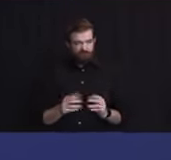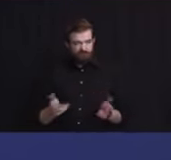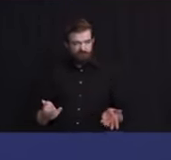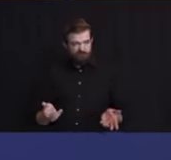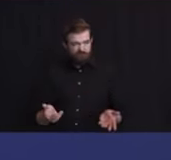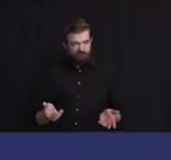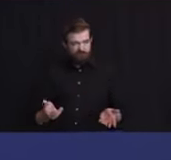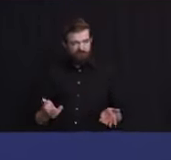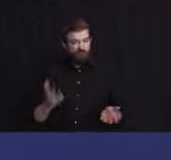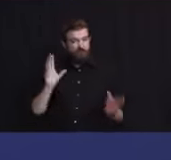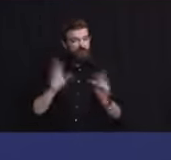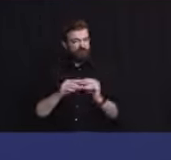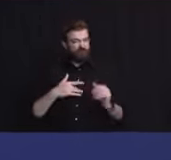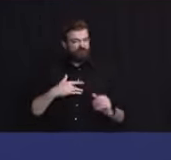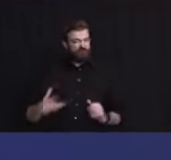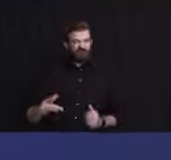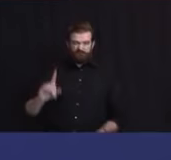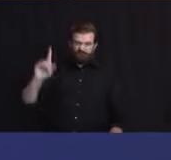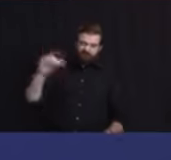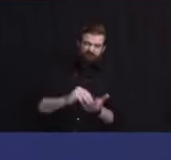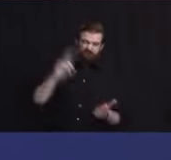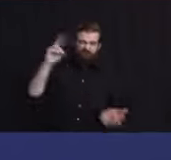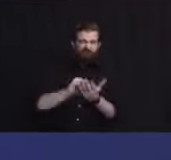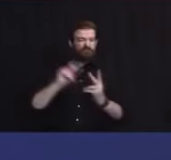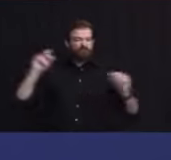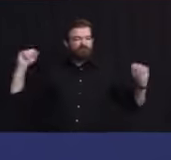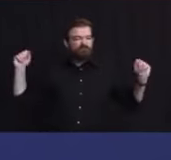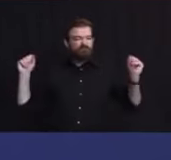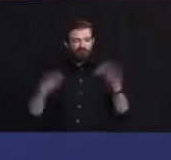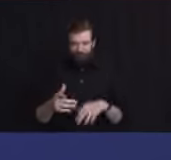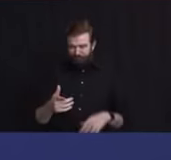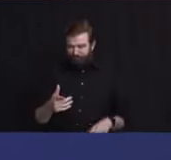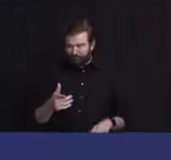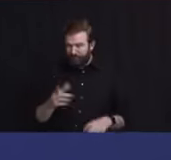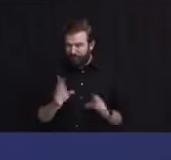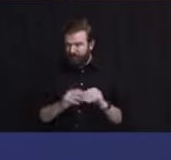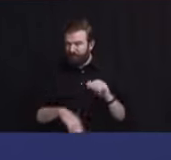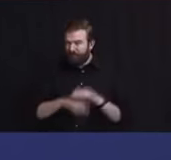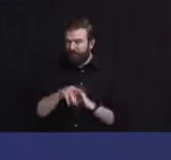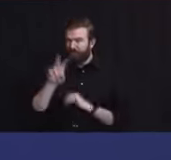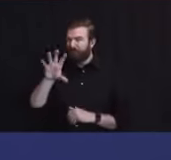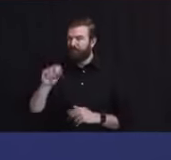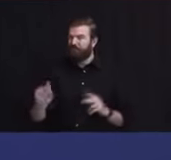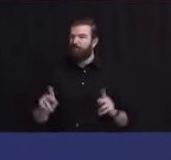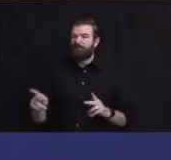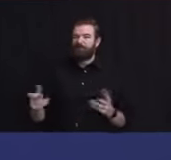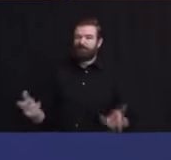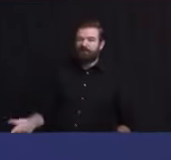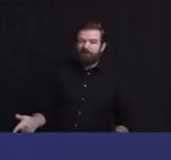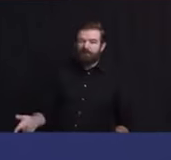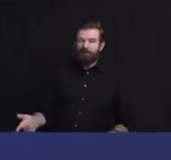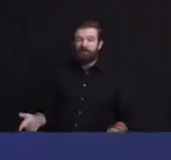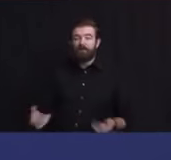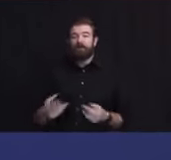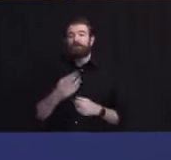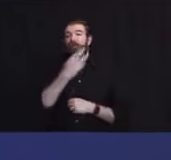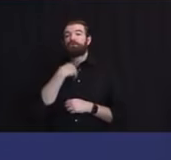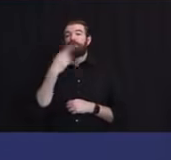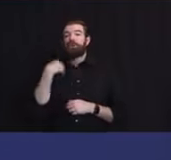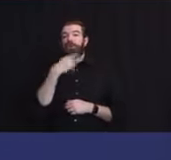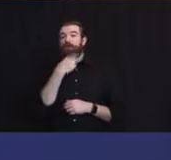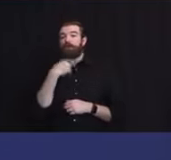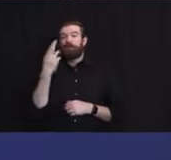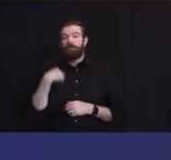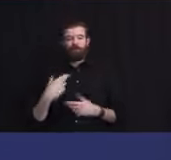attendees. So how could this help them? Or lots of restaurants just don't have the space to be doing 6-foot distancing,